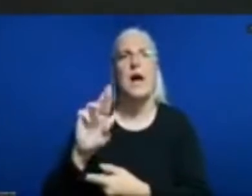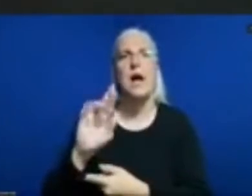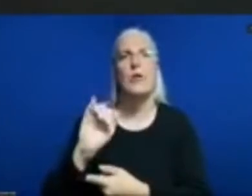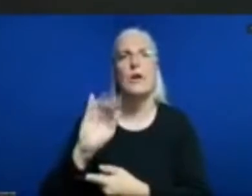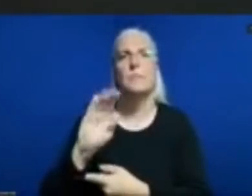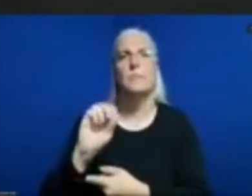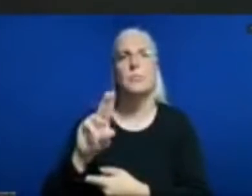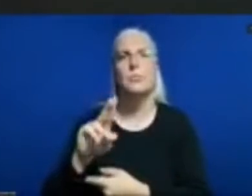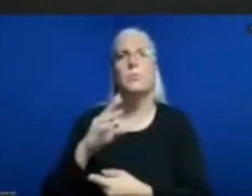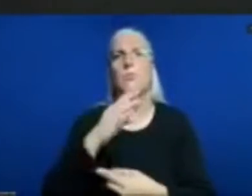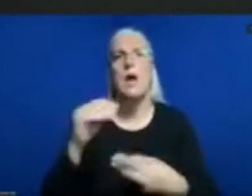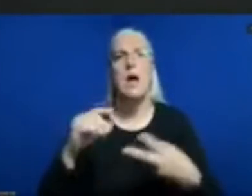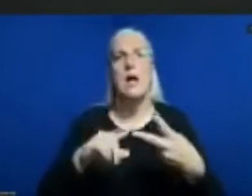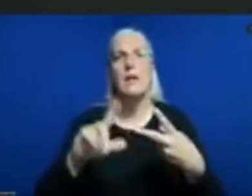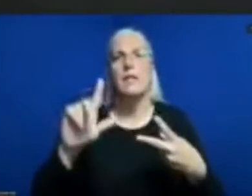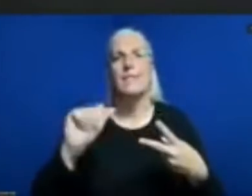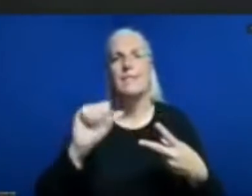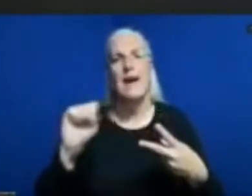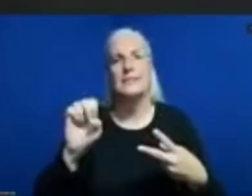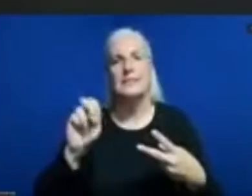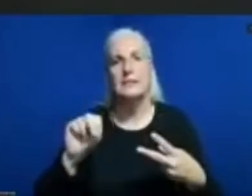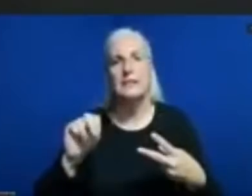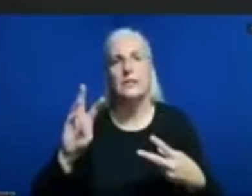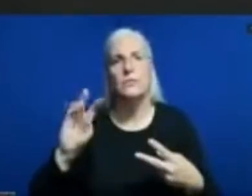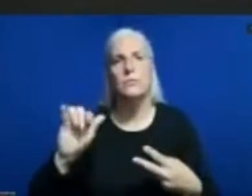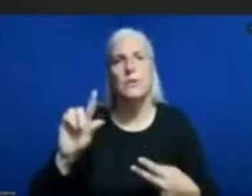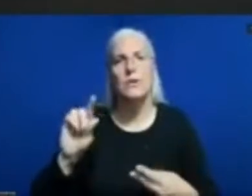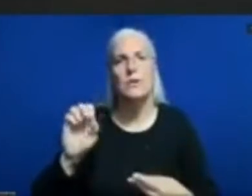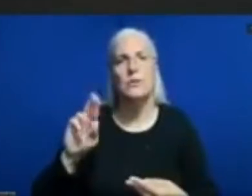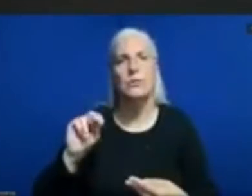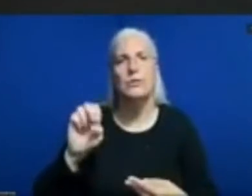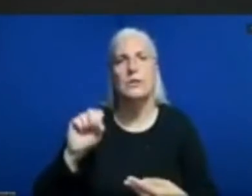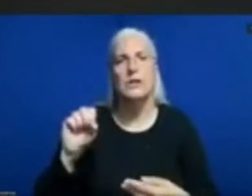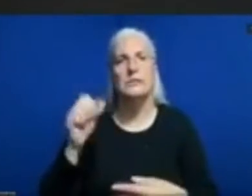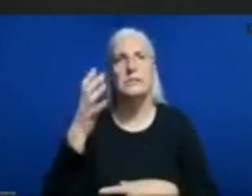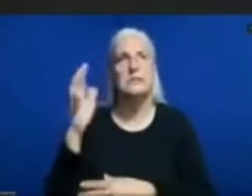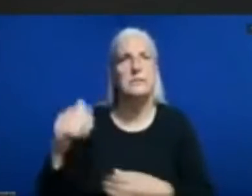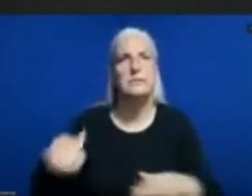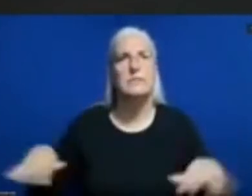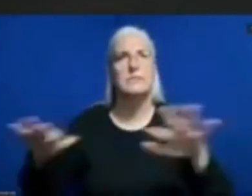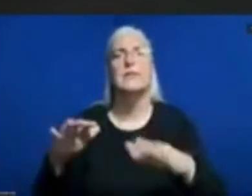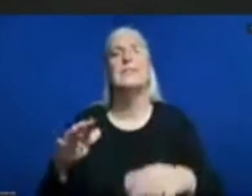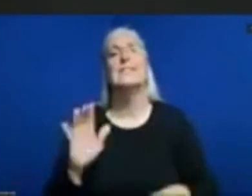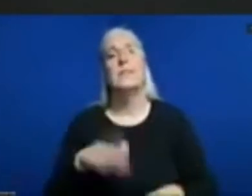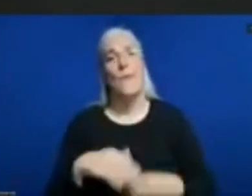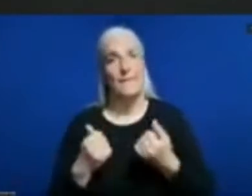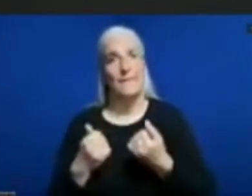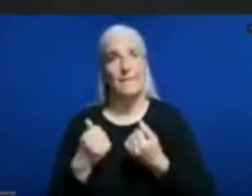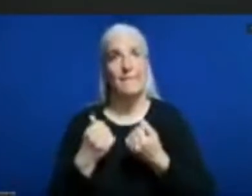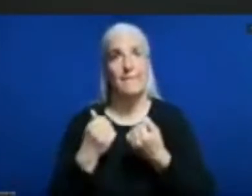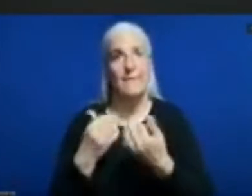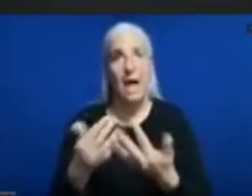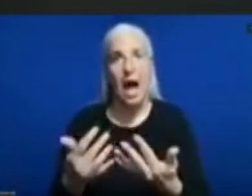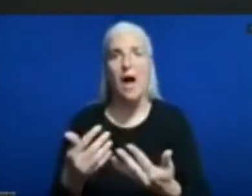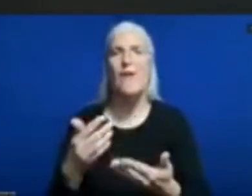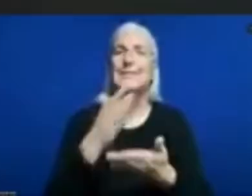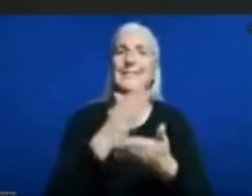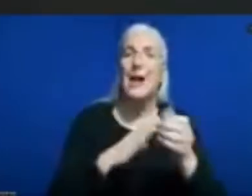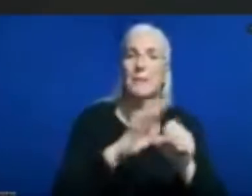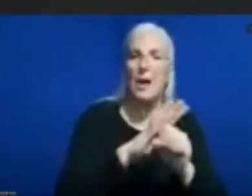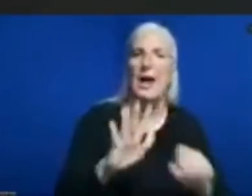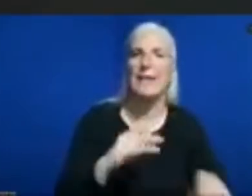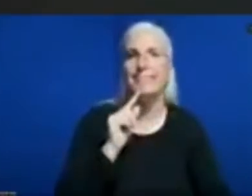burned with great intensity in some areas and moderate intensity in others. It's normal to have a mosaic burn pattern across a landscape like